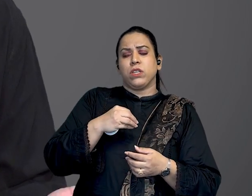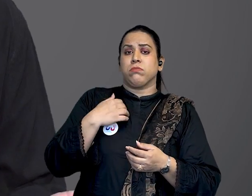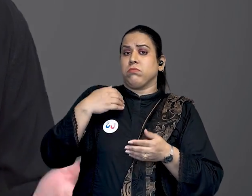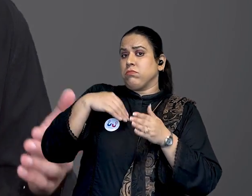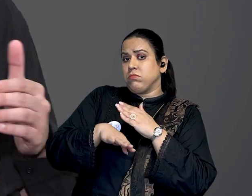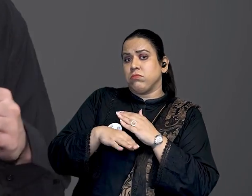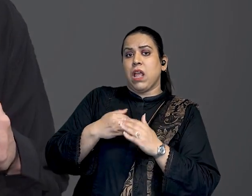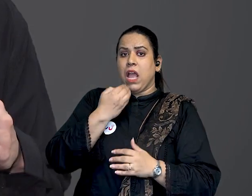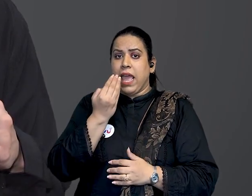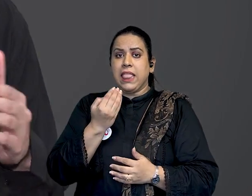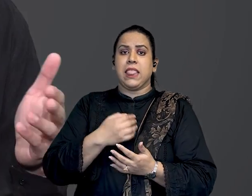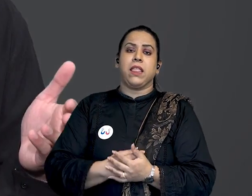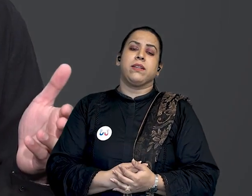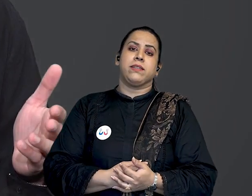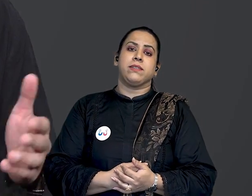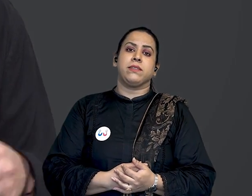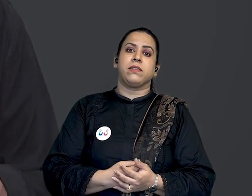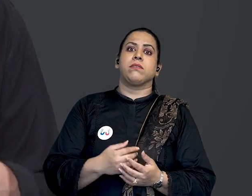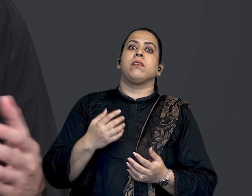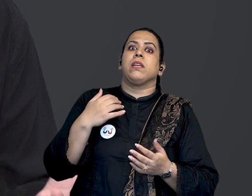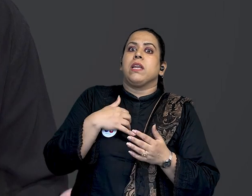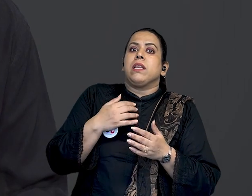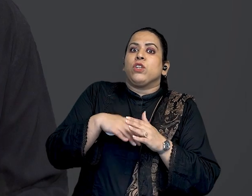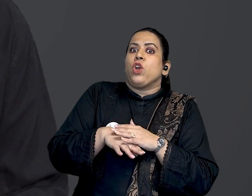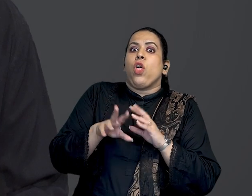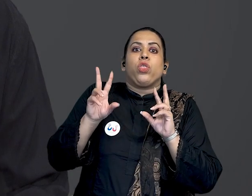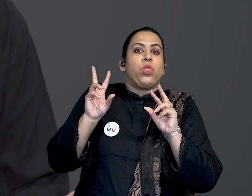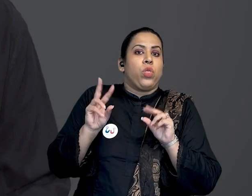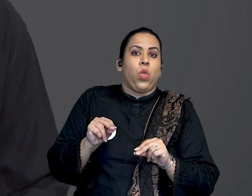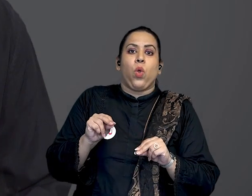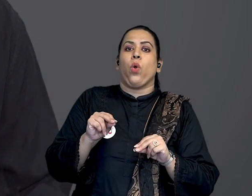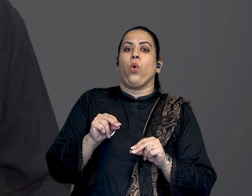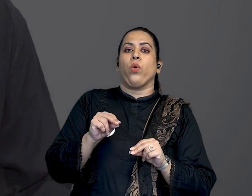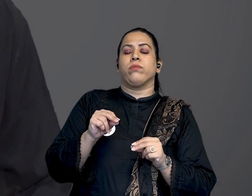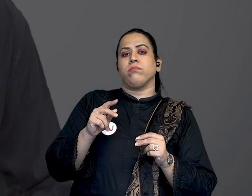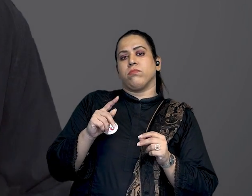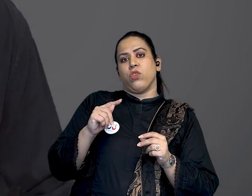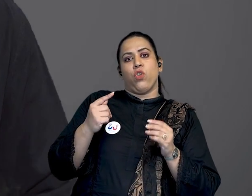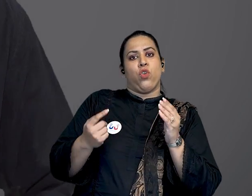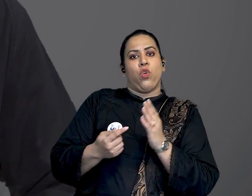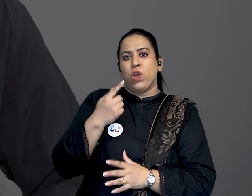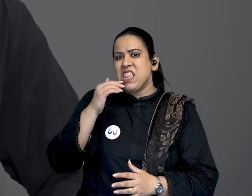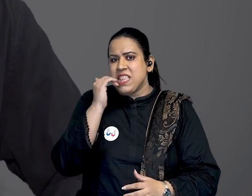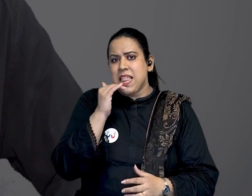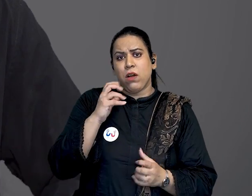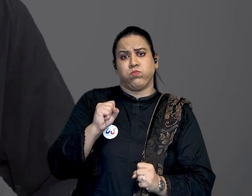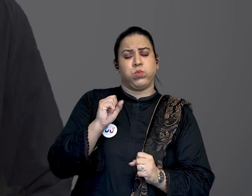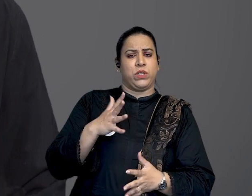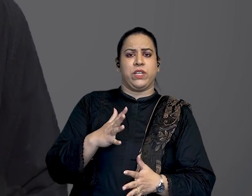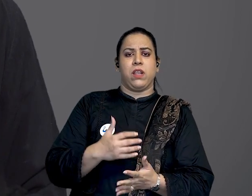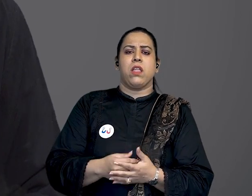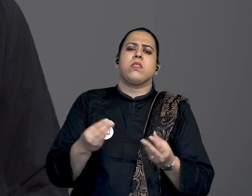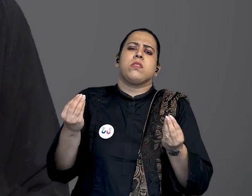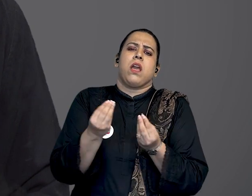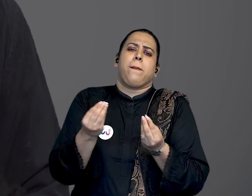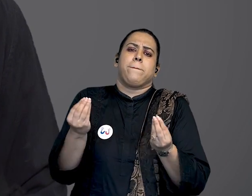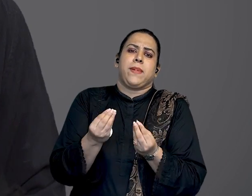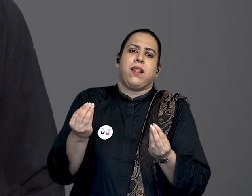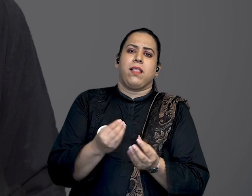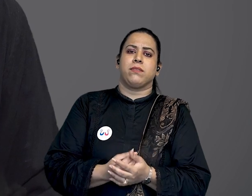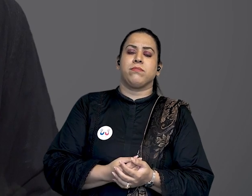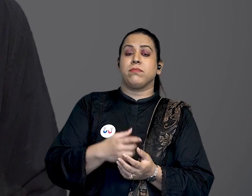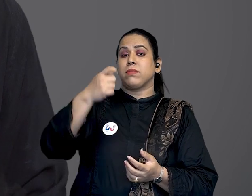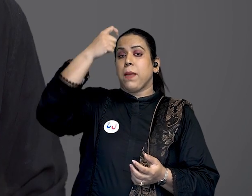Your disciplined muscle fatigues, and then you just go all out. And you start eating all the junk you want, and you start gaining all the weight